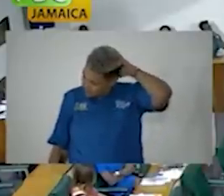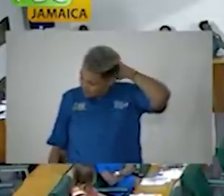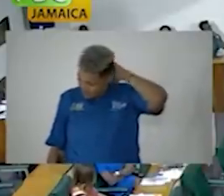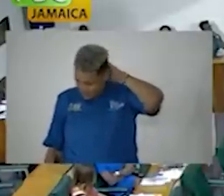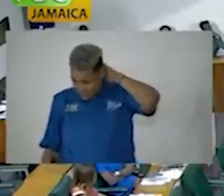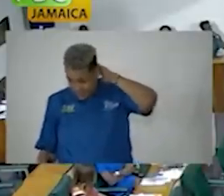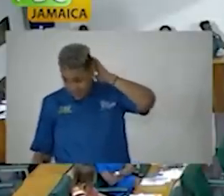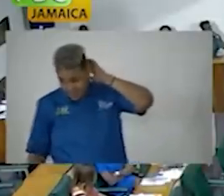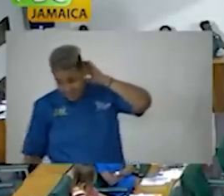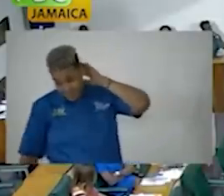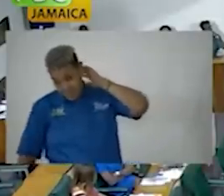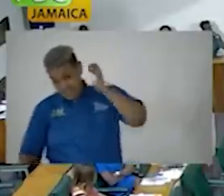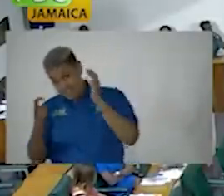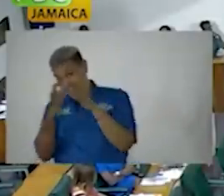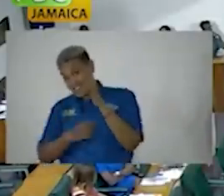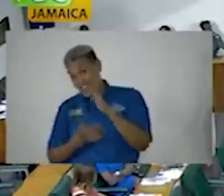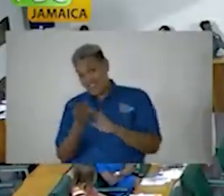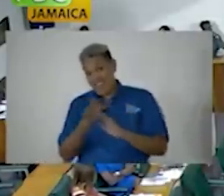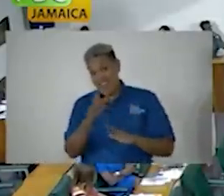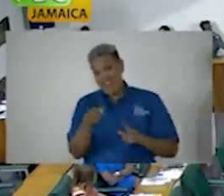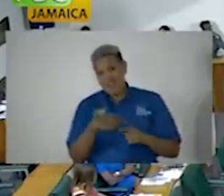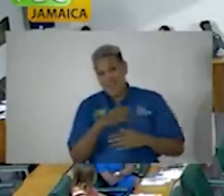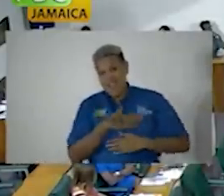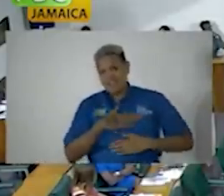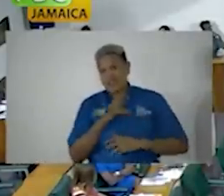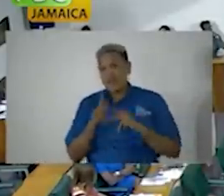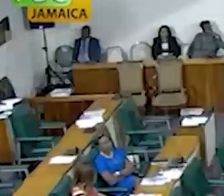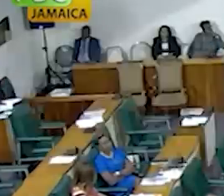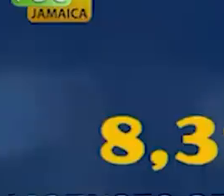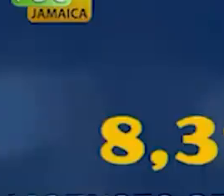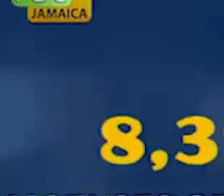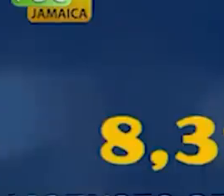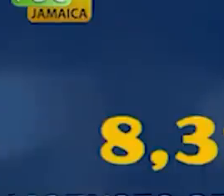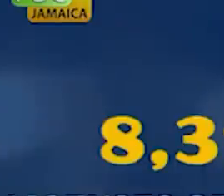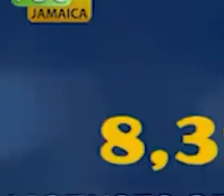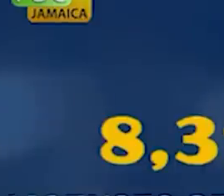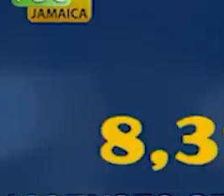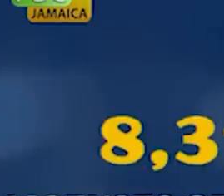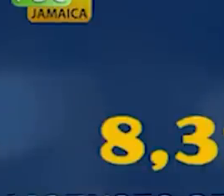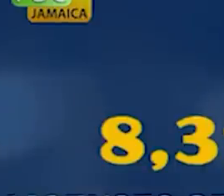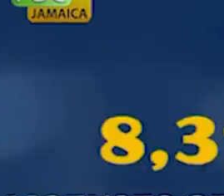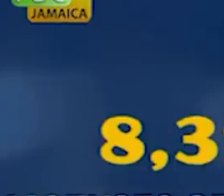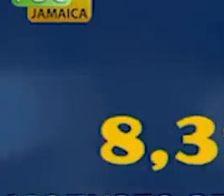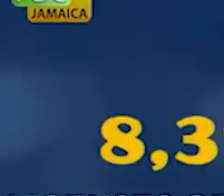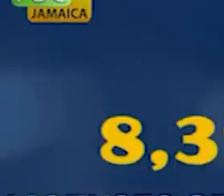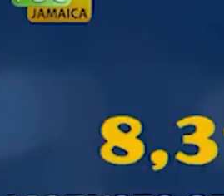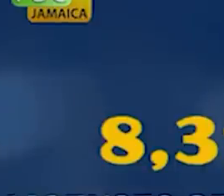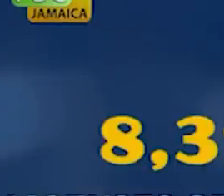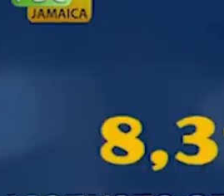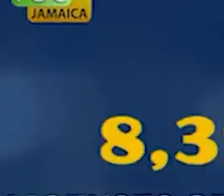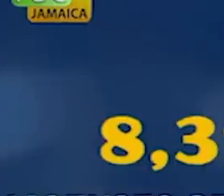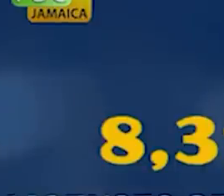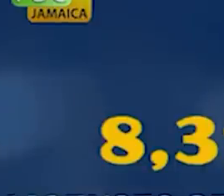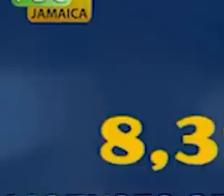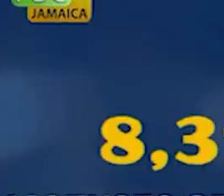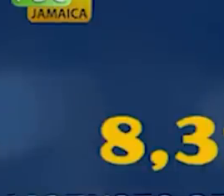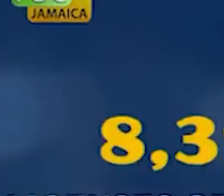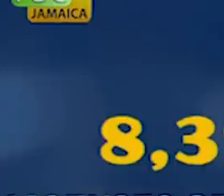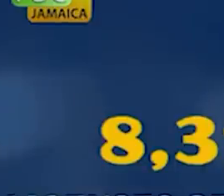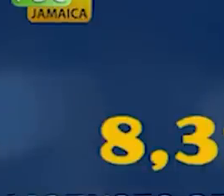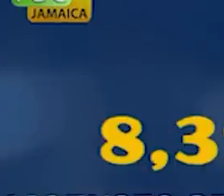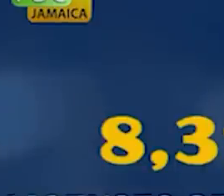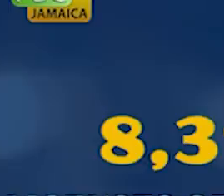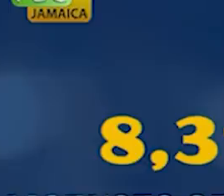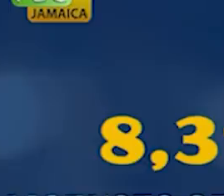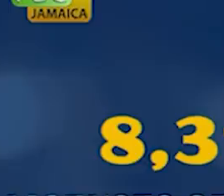we enjoy when people come for their marriage license because it means that a family